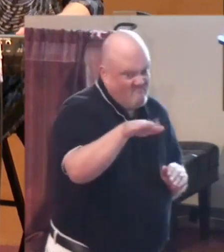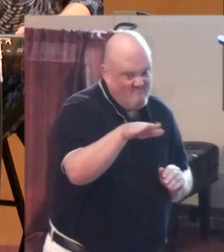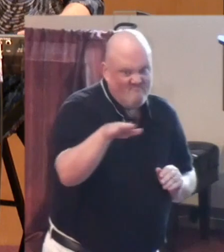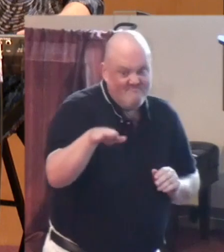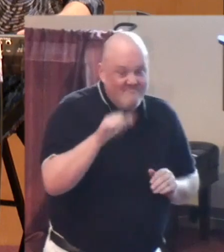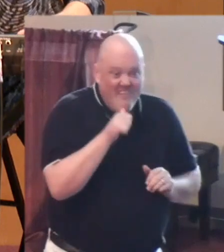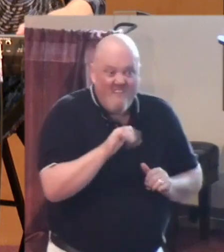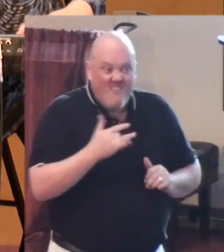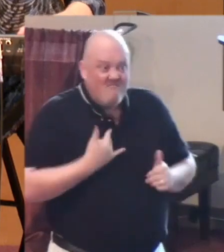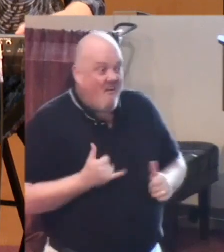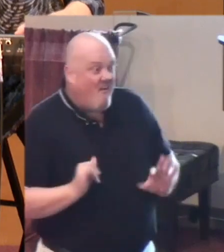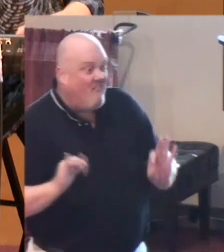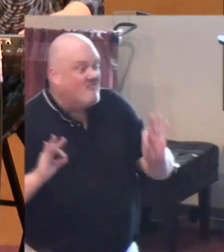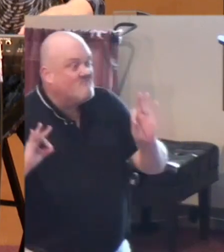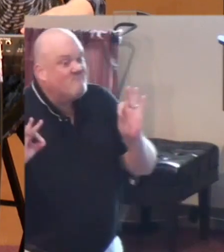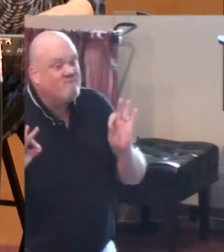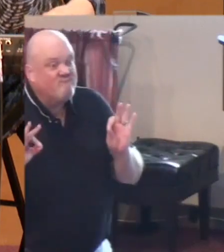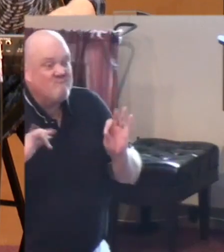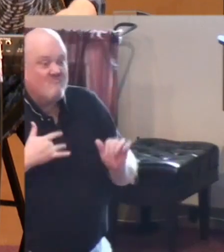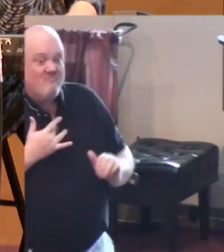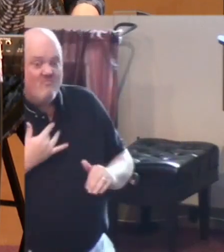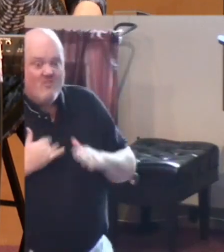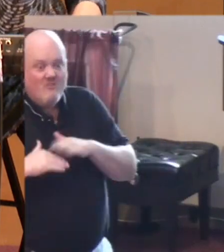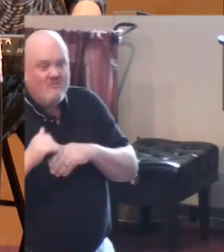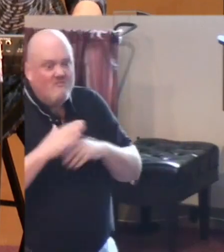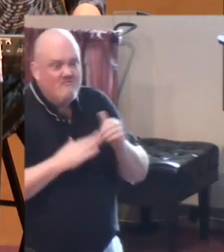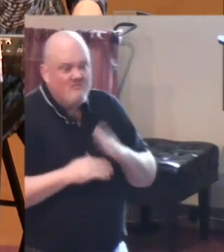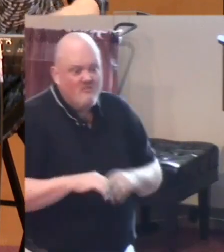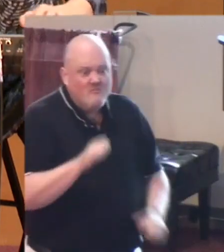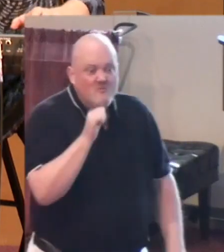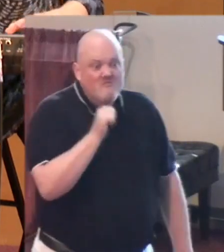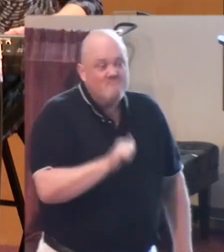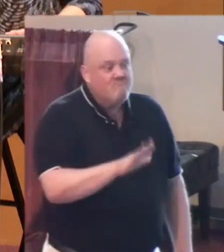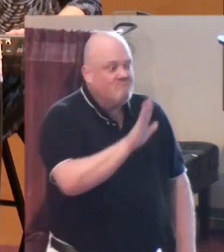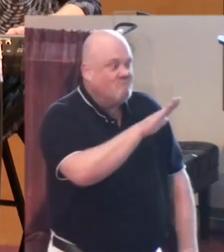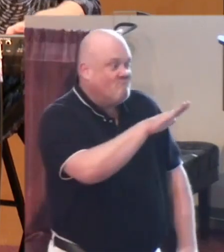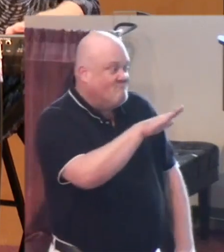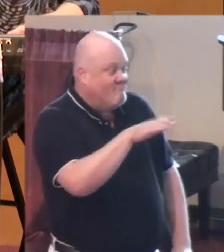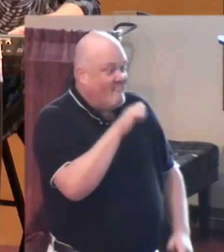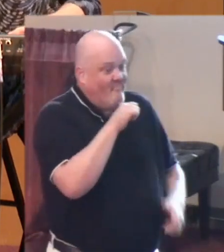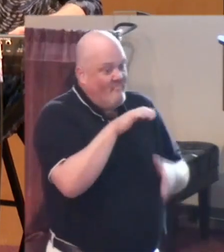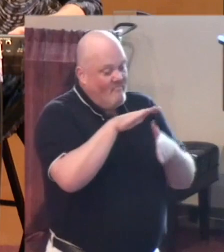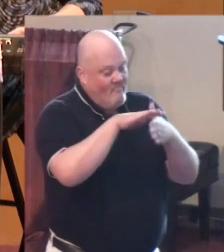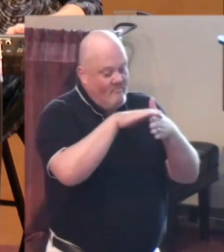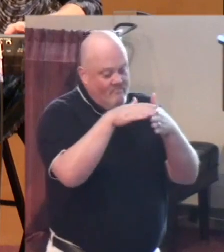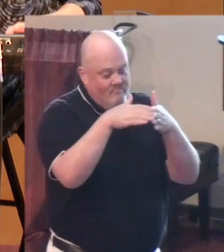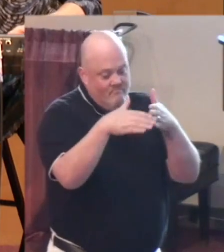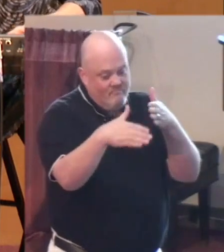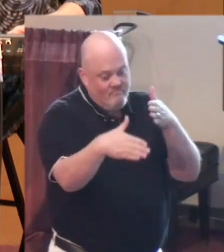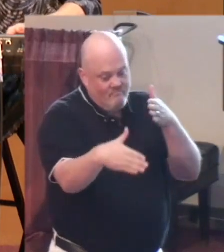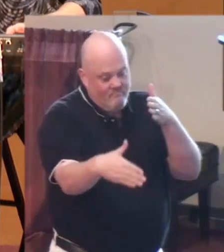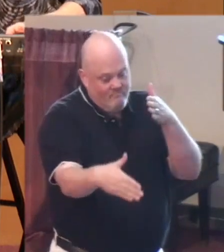if it's not okay, it's not the